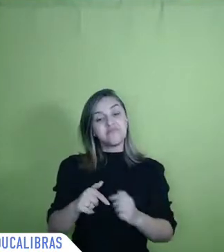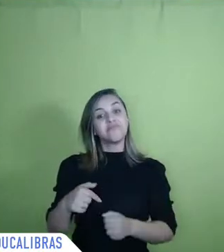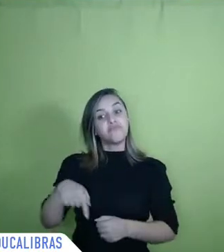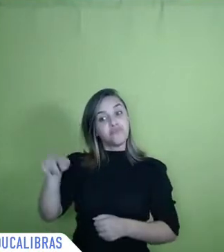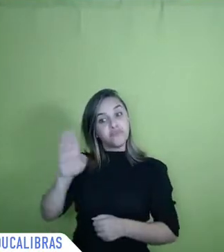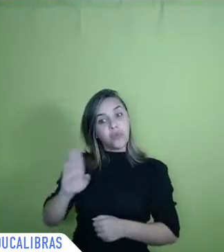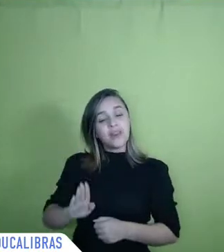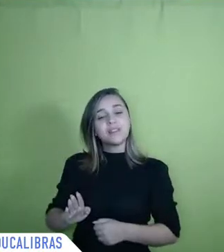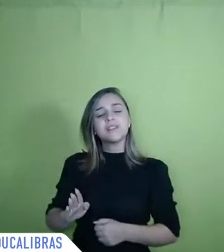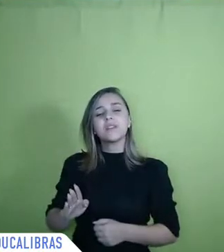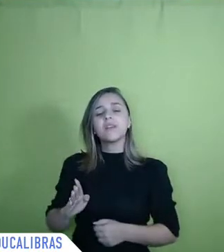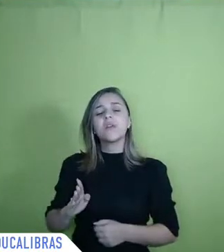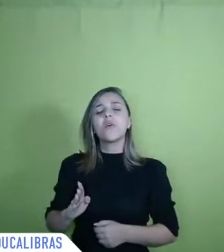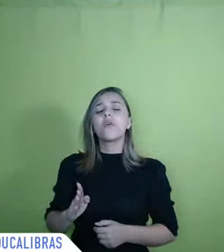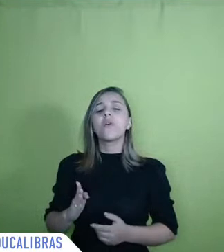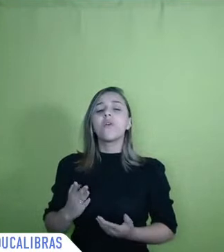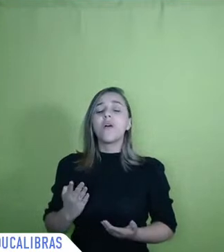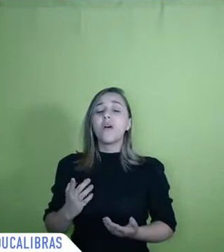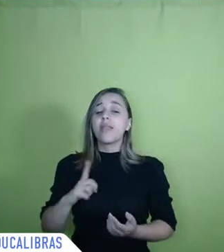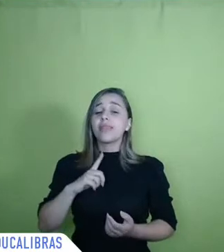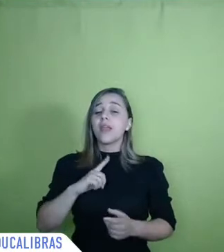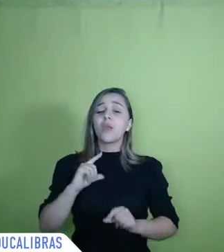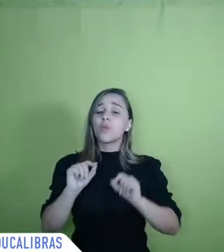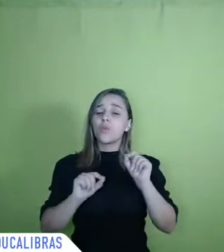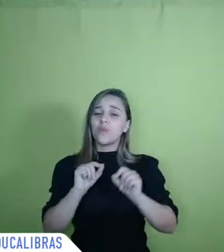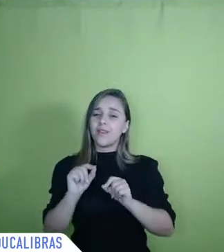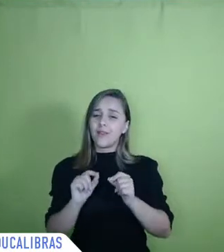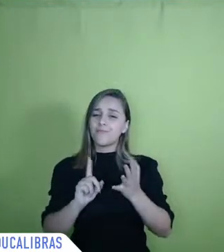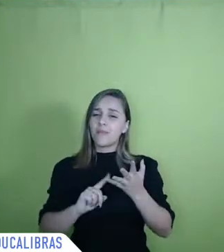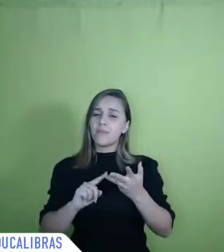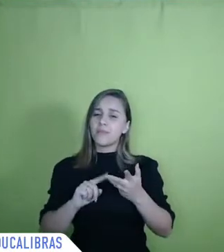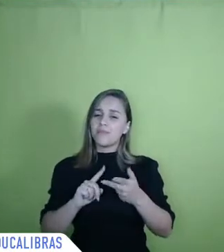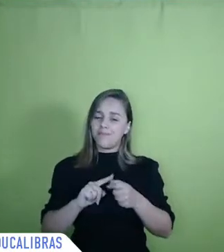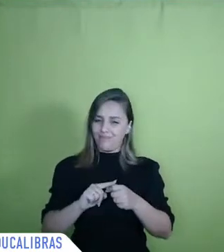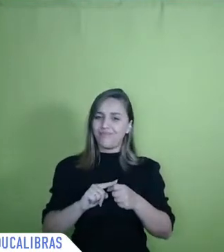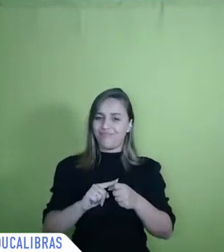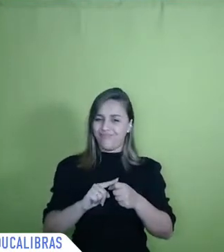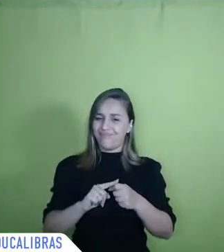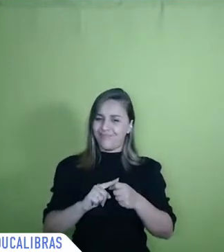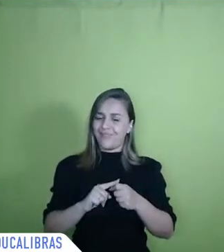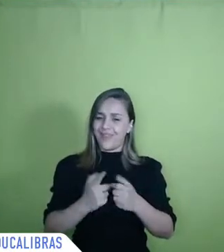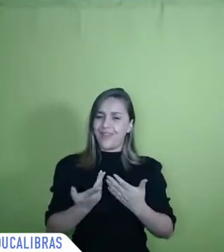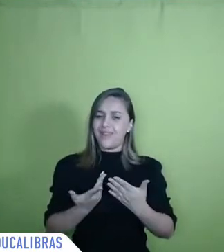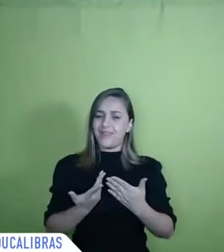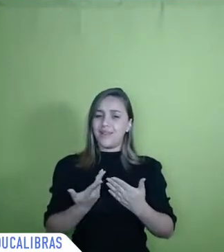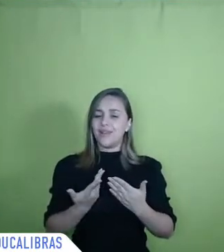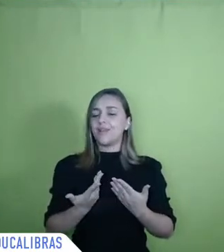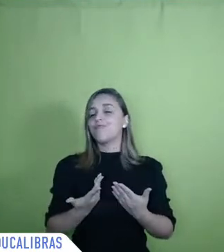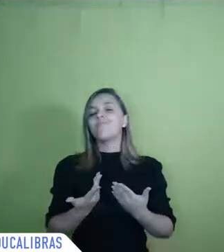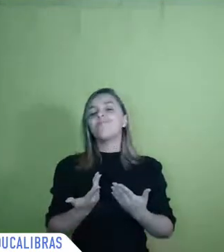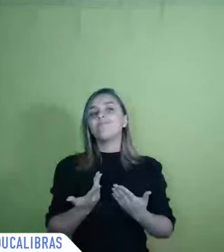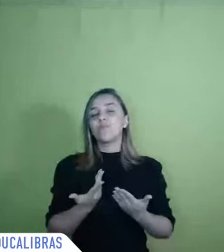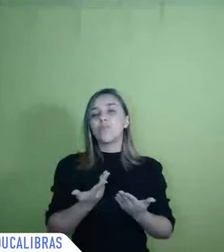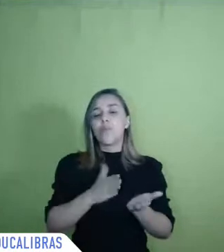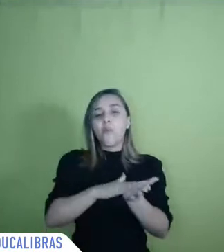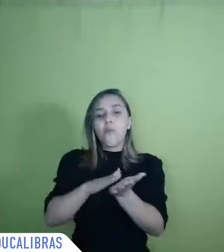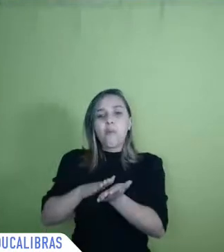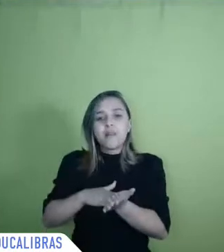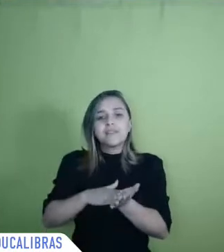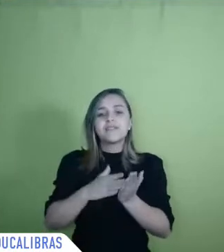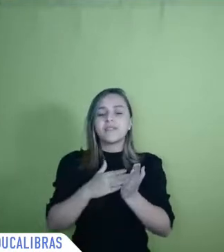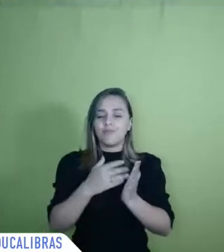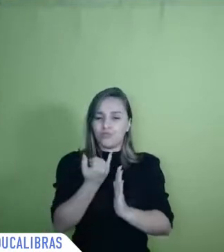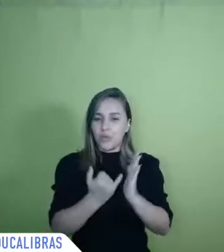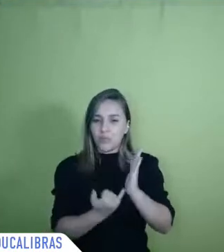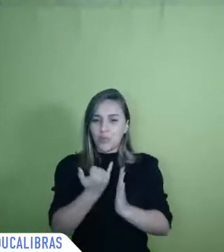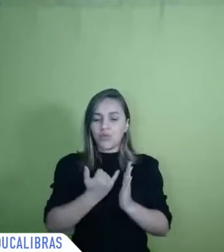components that are taxed at different schedules or at different rates. So beginning in the mid-90s, in Brazil, there was a